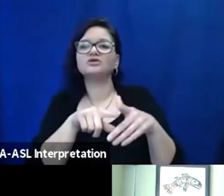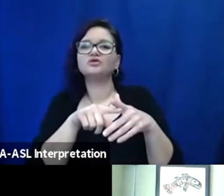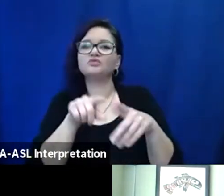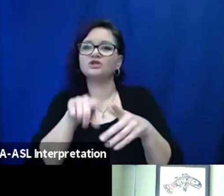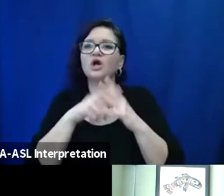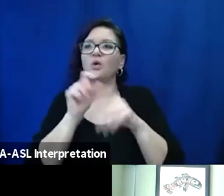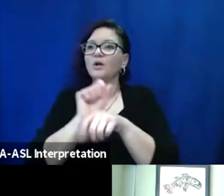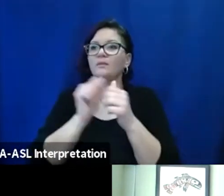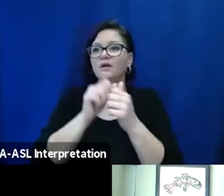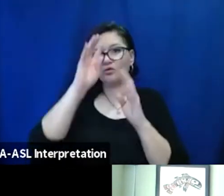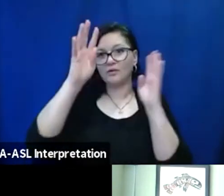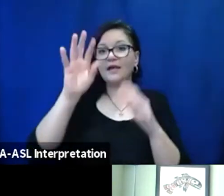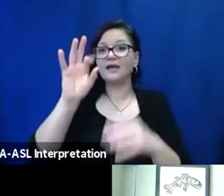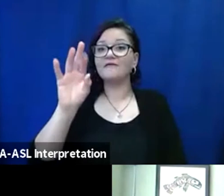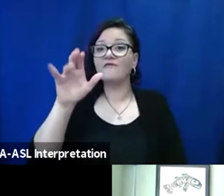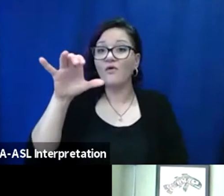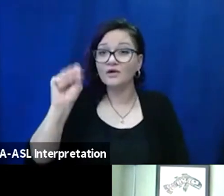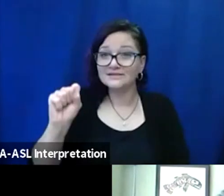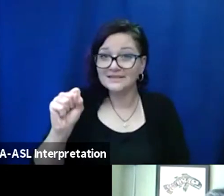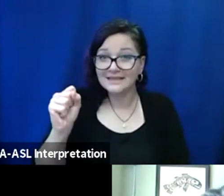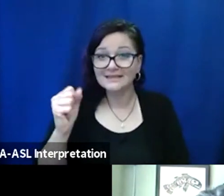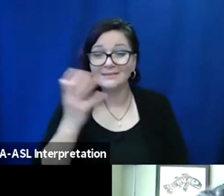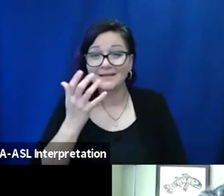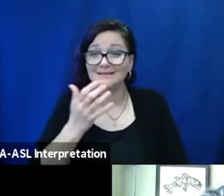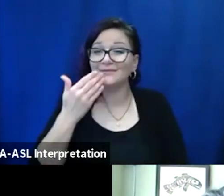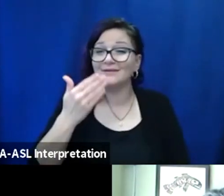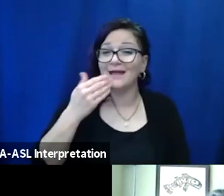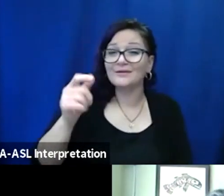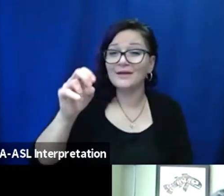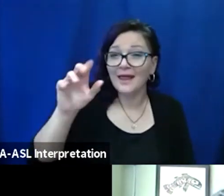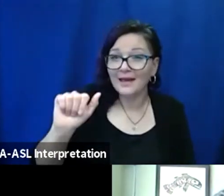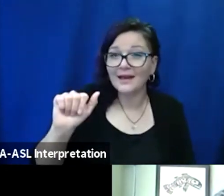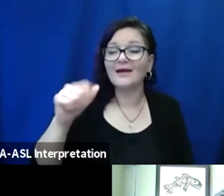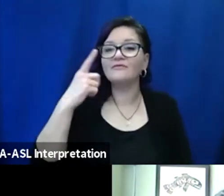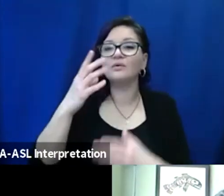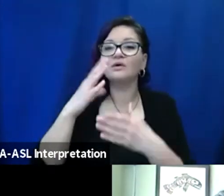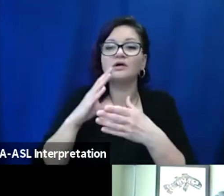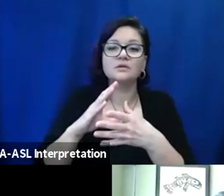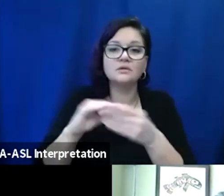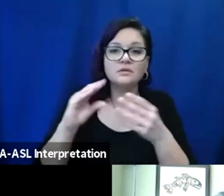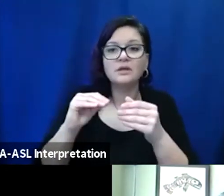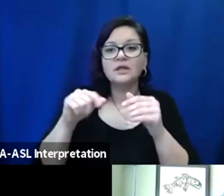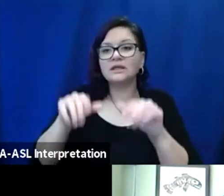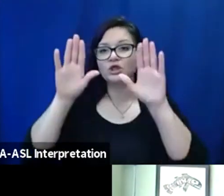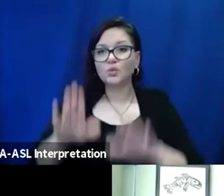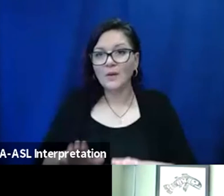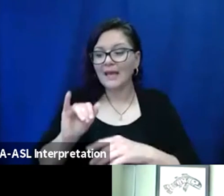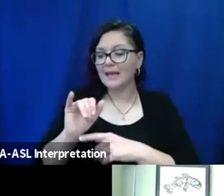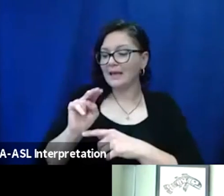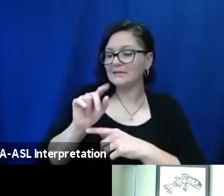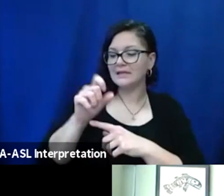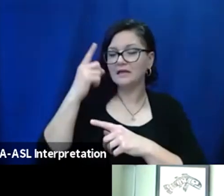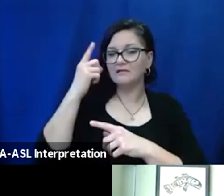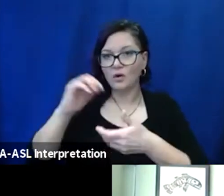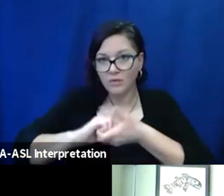Forces. That's awesome. Well, Glenda, thank you so much for sharing these great insights into